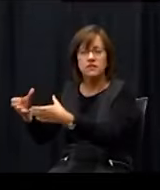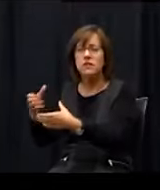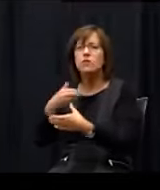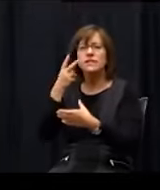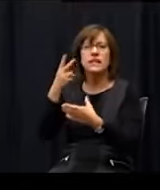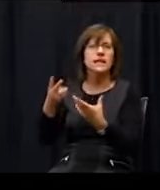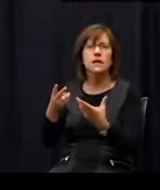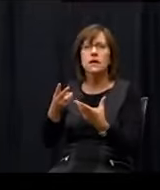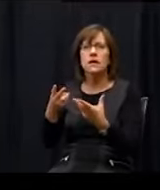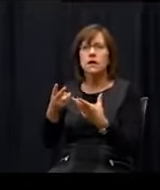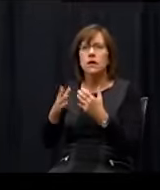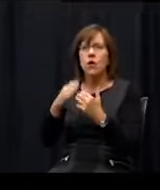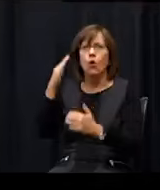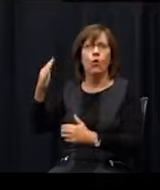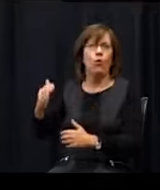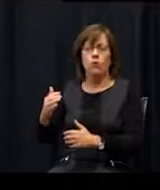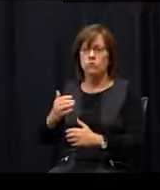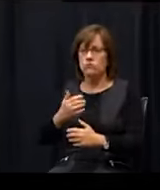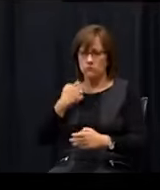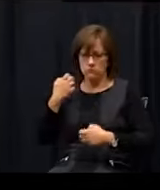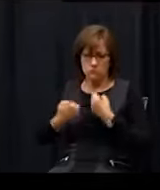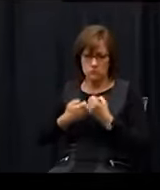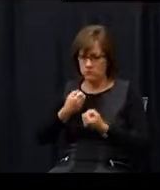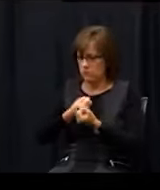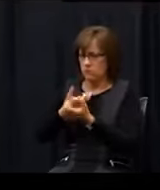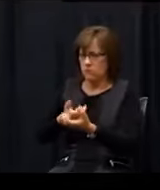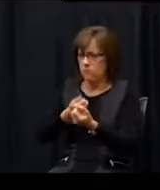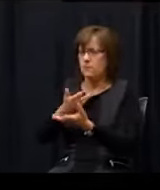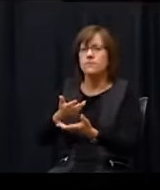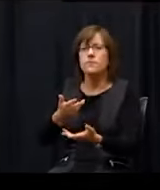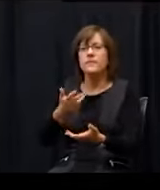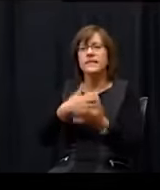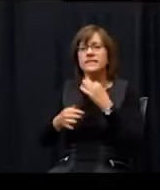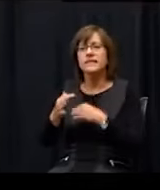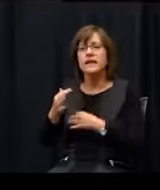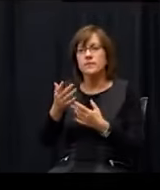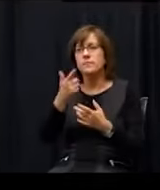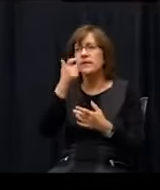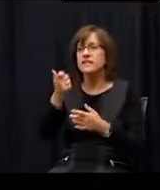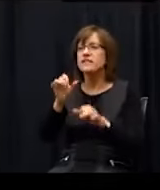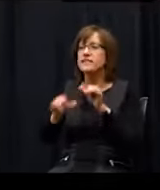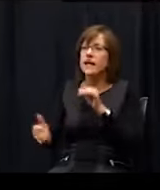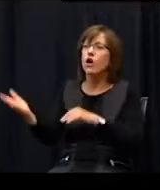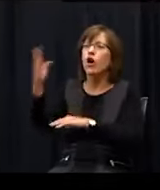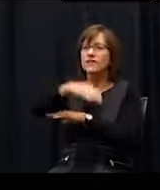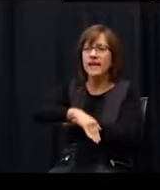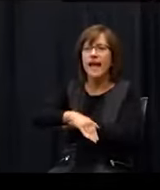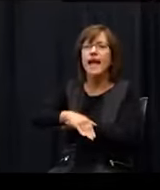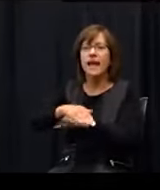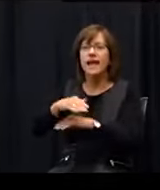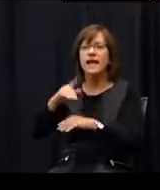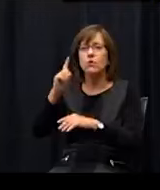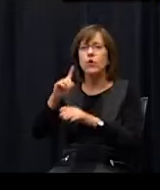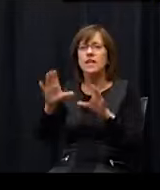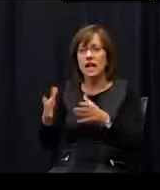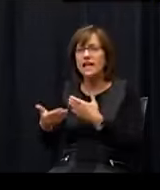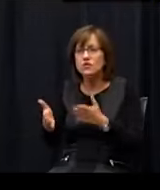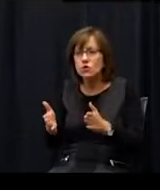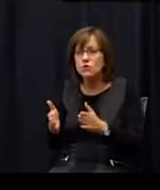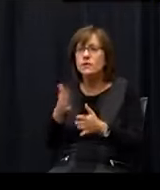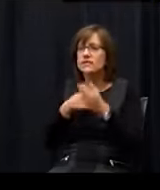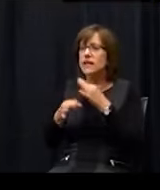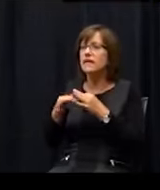maybe express more than they would in a hearing class, because maybe 6 periods a day they're with hearing kids and they wouldn't dare do that. So we're the safe spot.